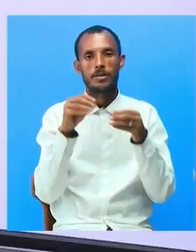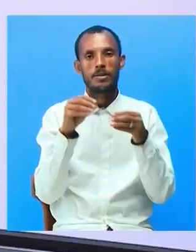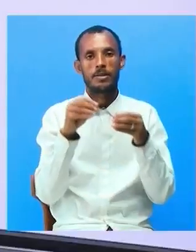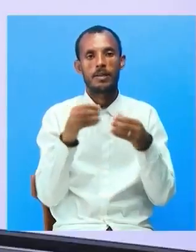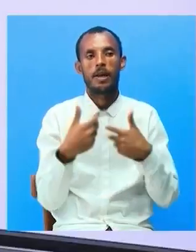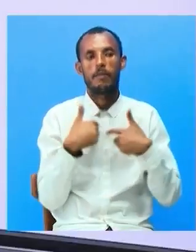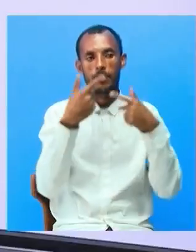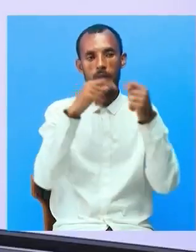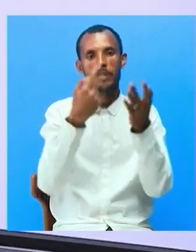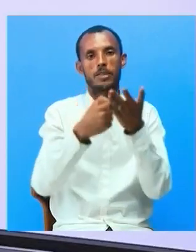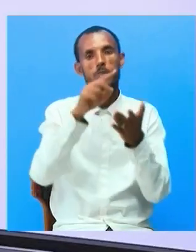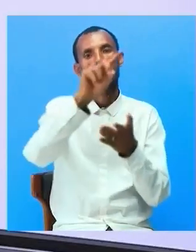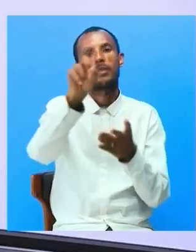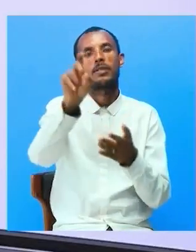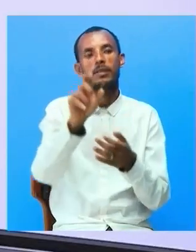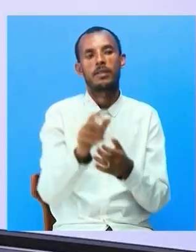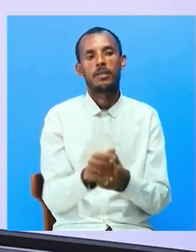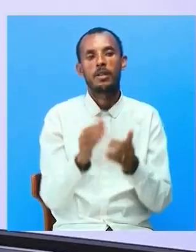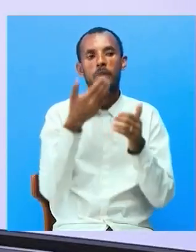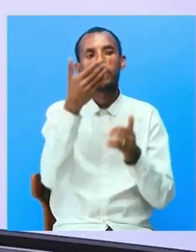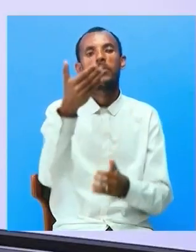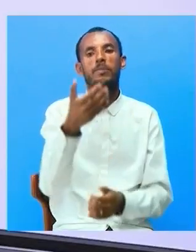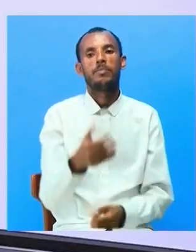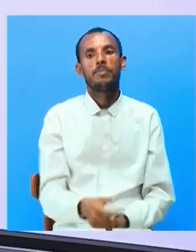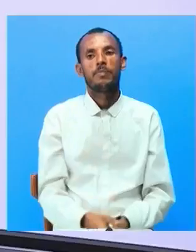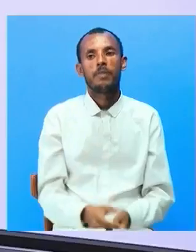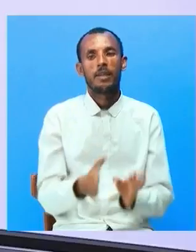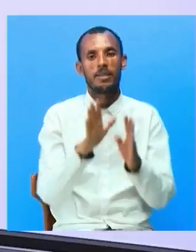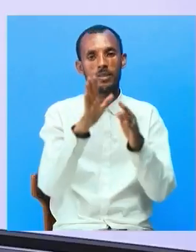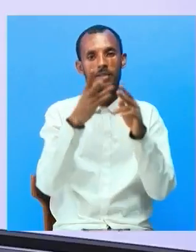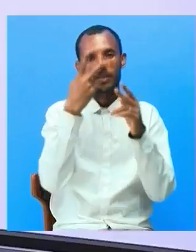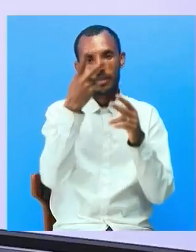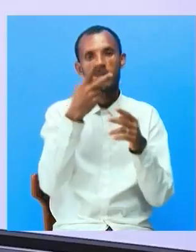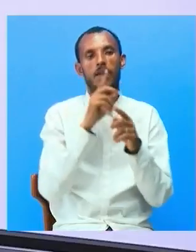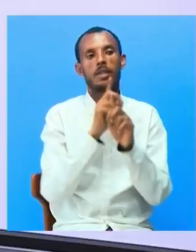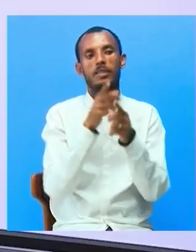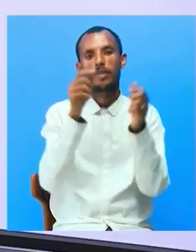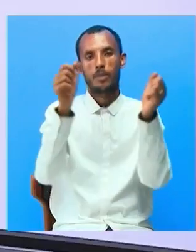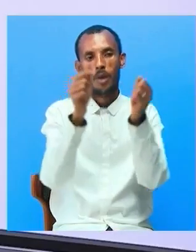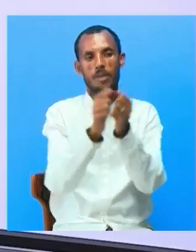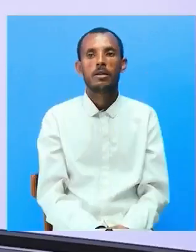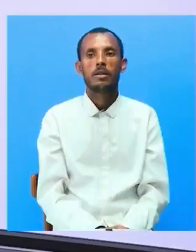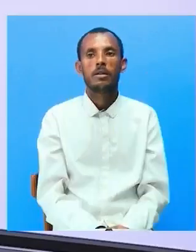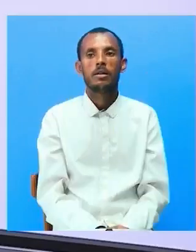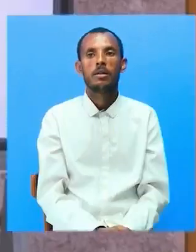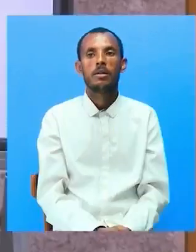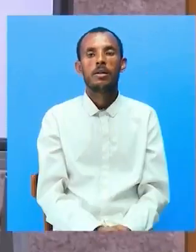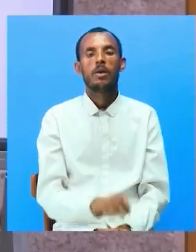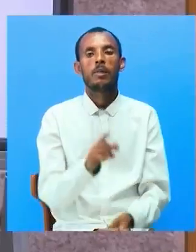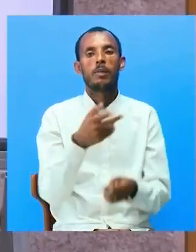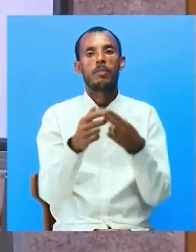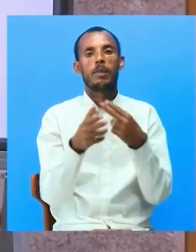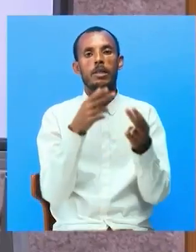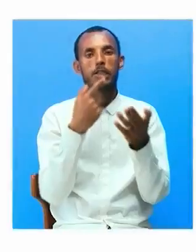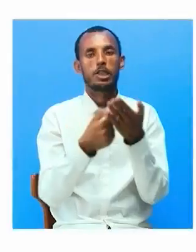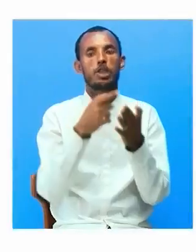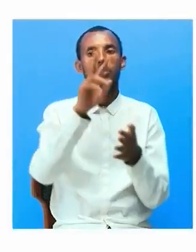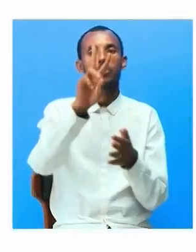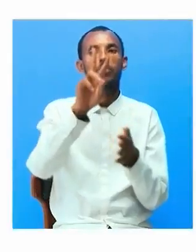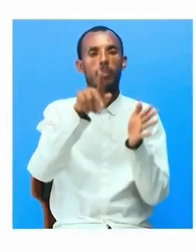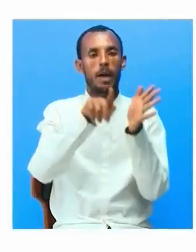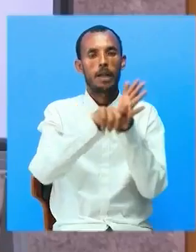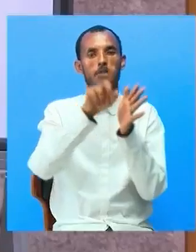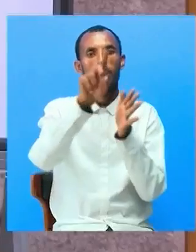Students, have you tried the question? Good. Let's see the answer together. When you multiply these